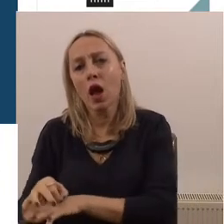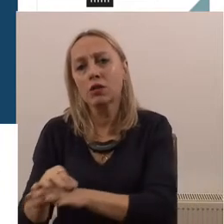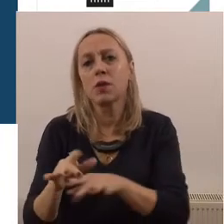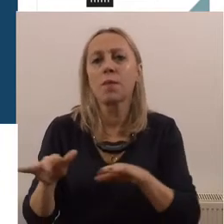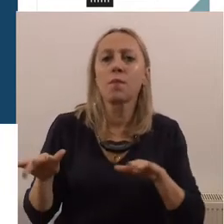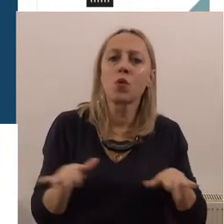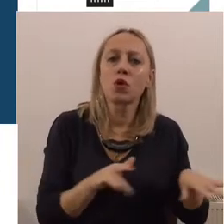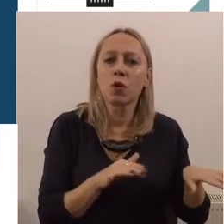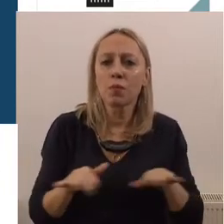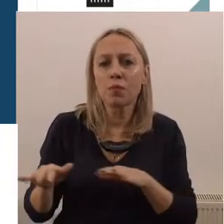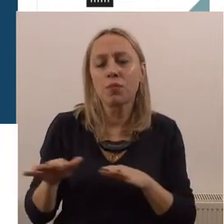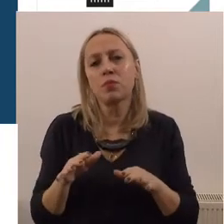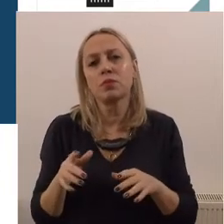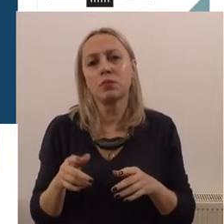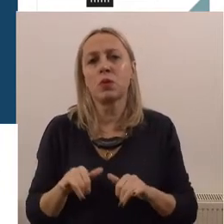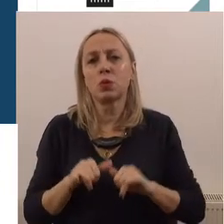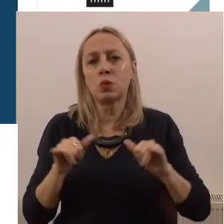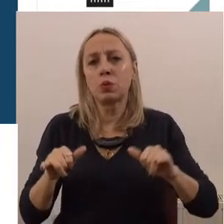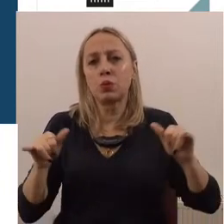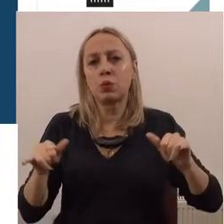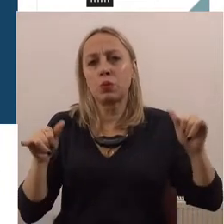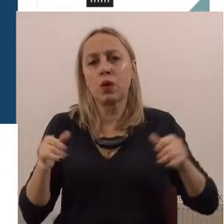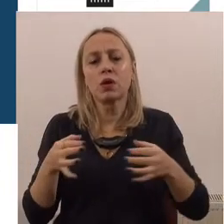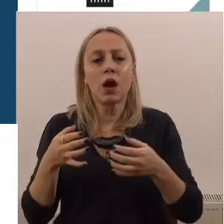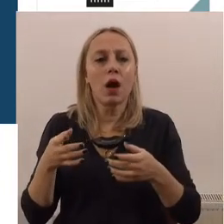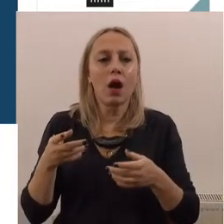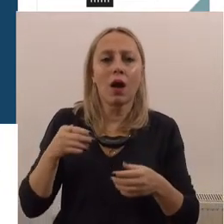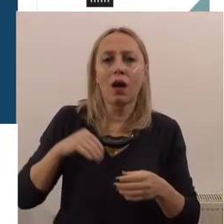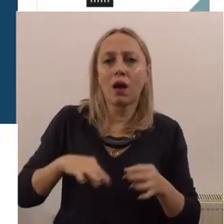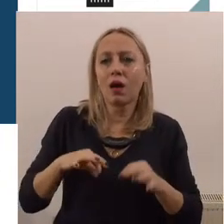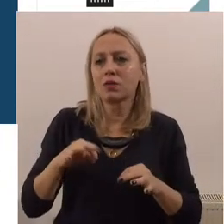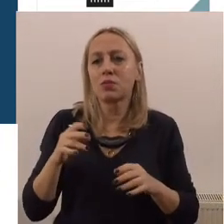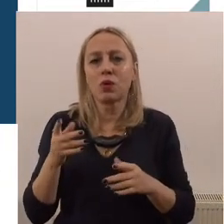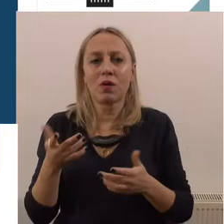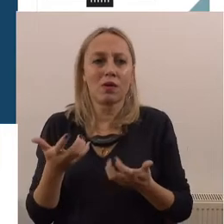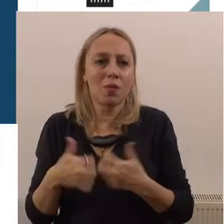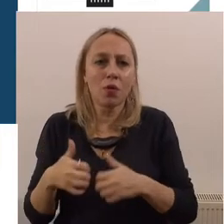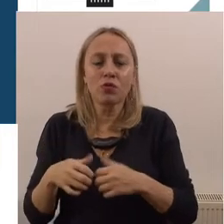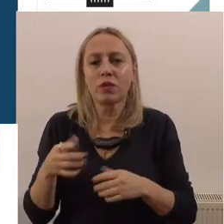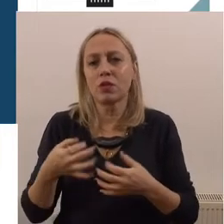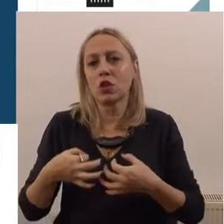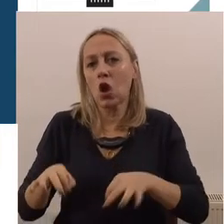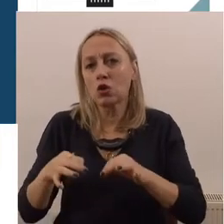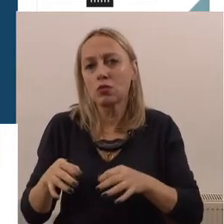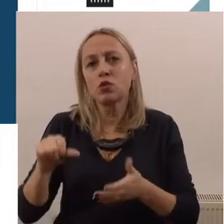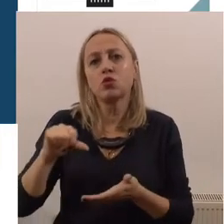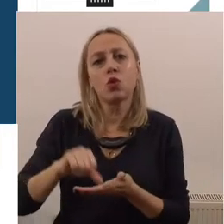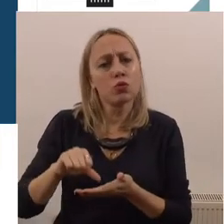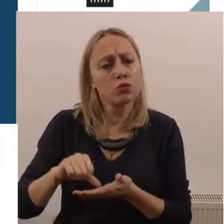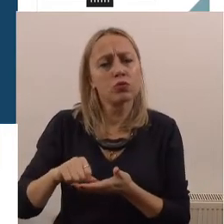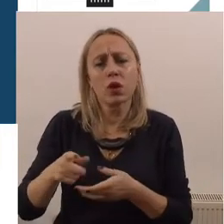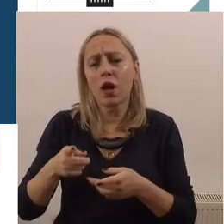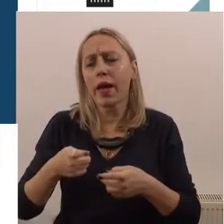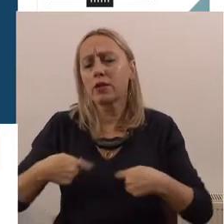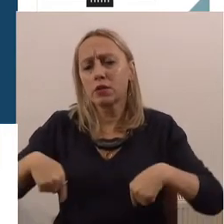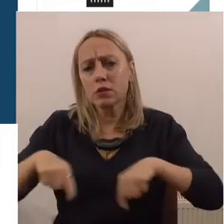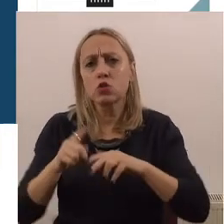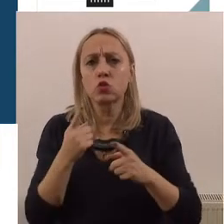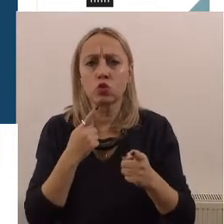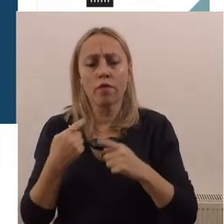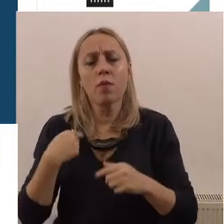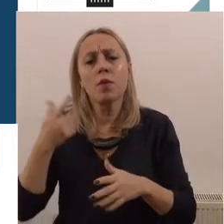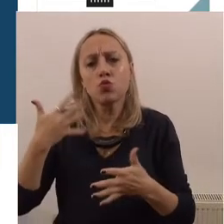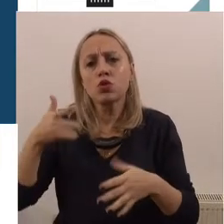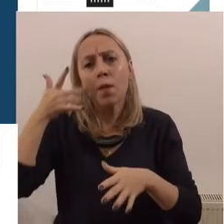We make new tours and we arrange new events. We improve the tools, the accessibility